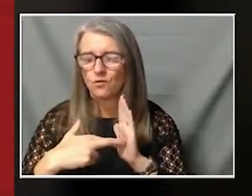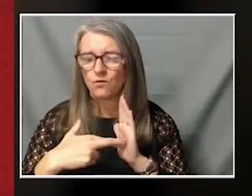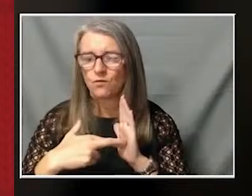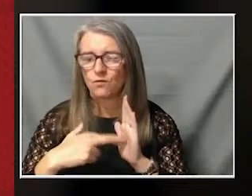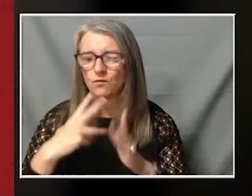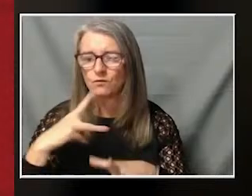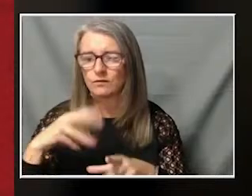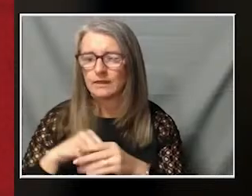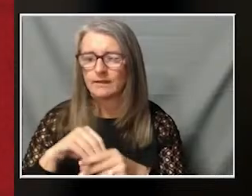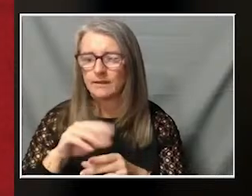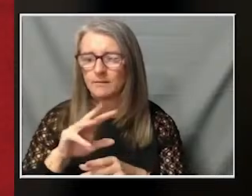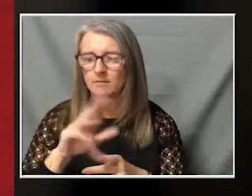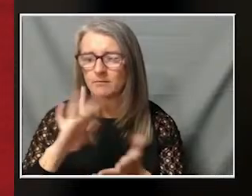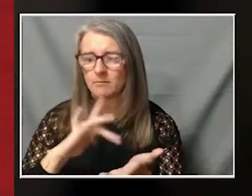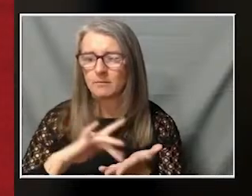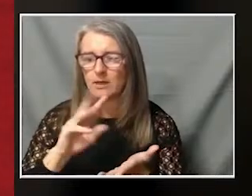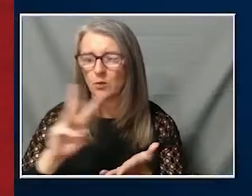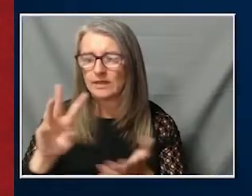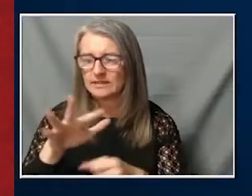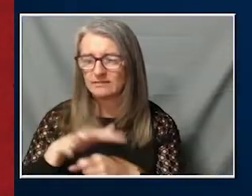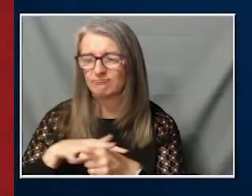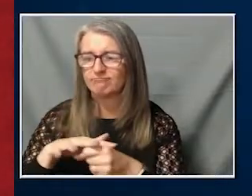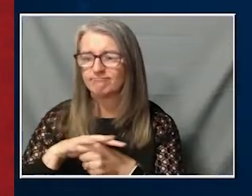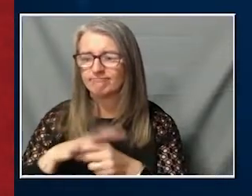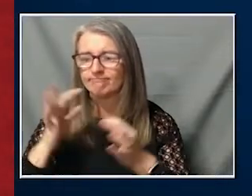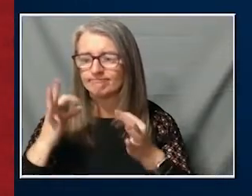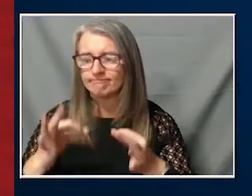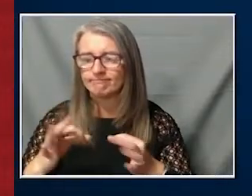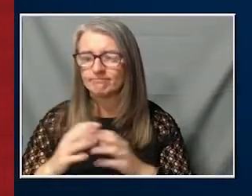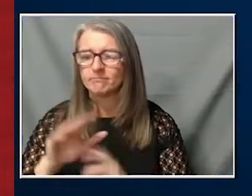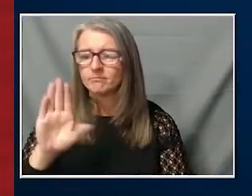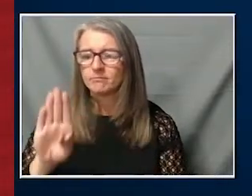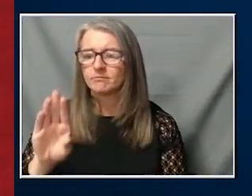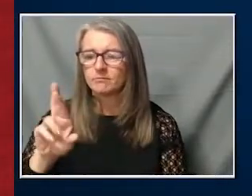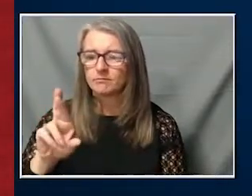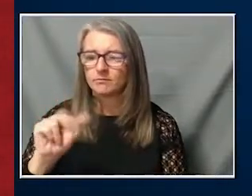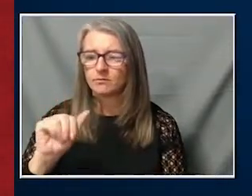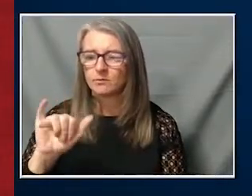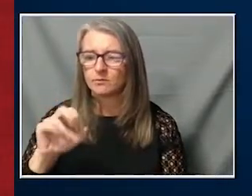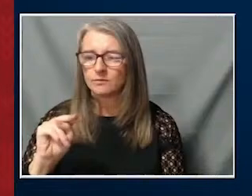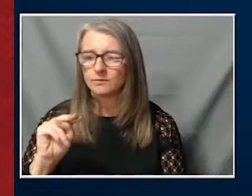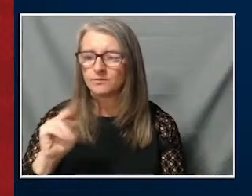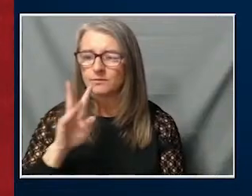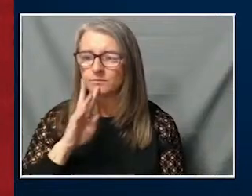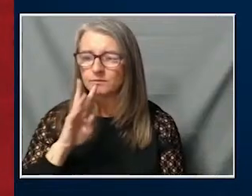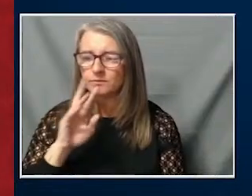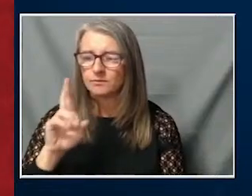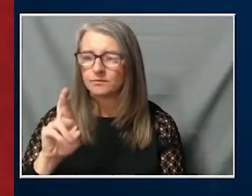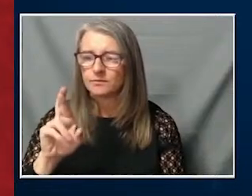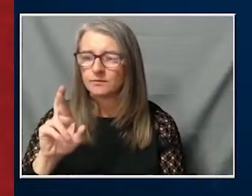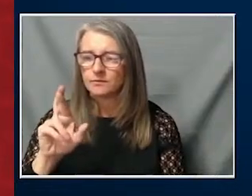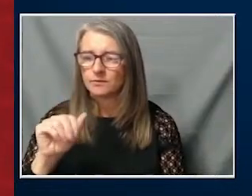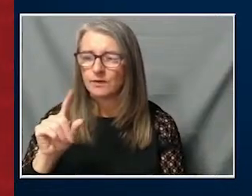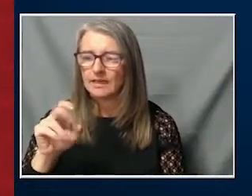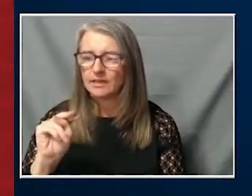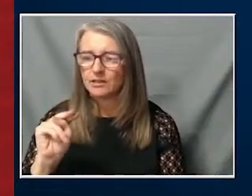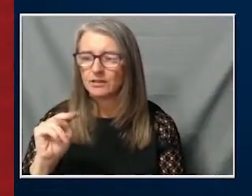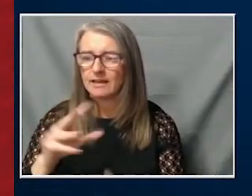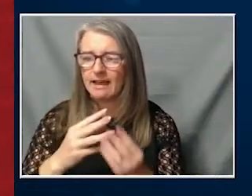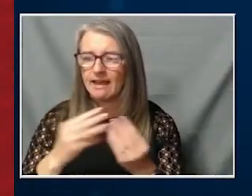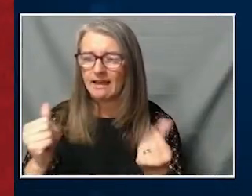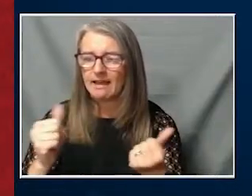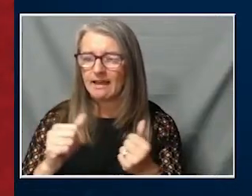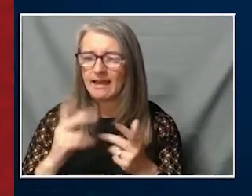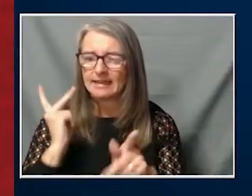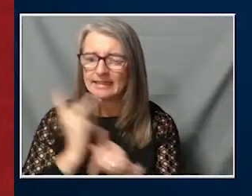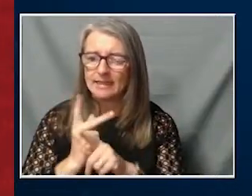in the Midwest area, definitely. So Brian, let's talk about radon mitigation. How do we get rid of it, most importantly? How do I keep it